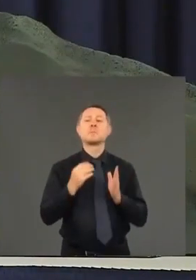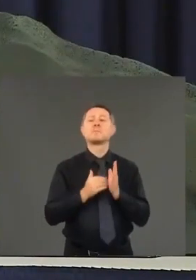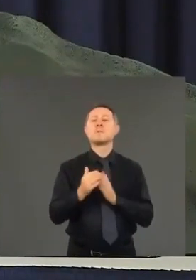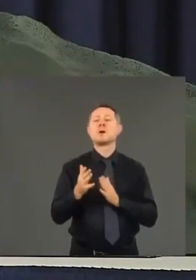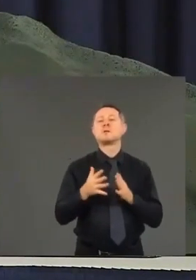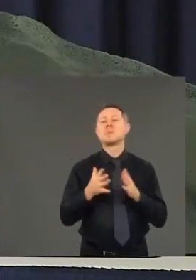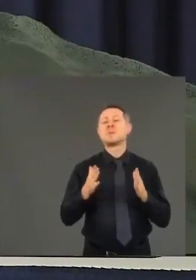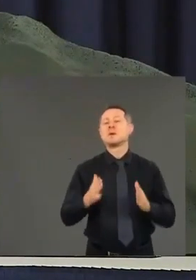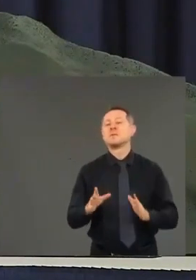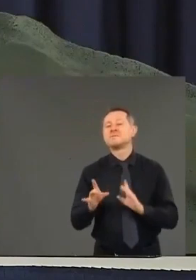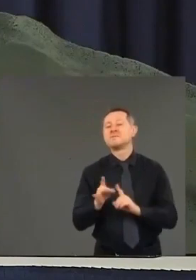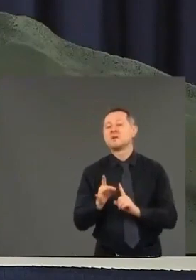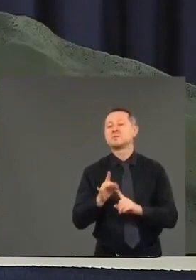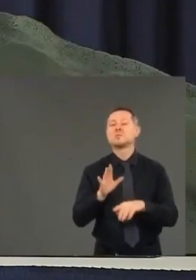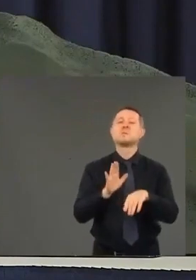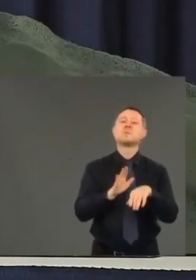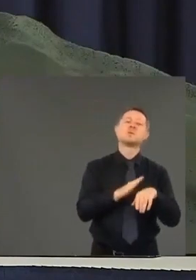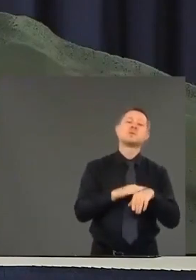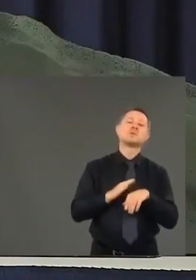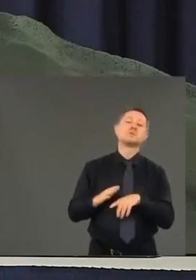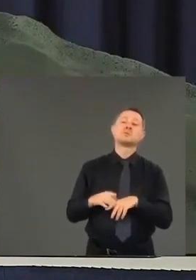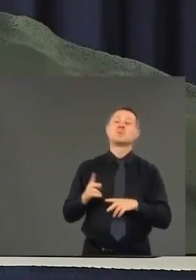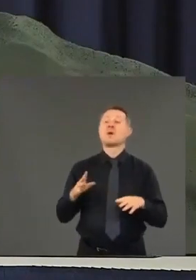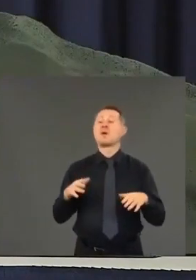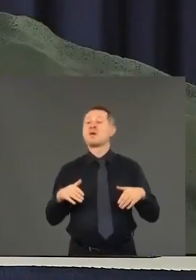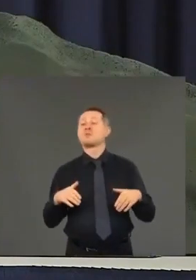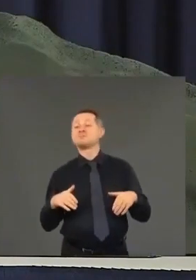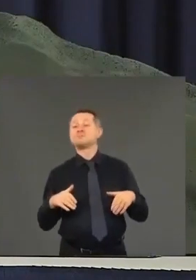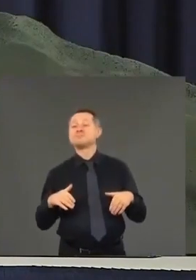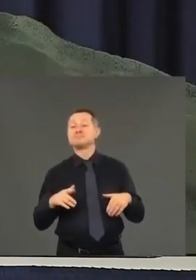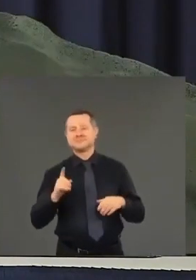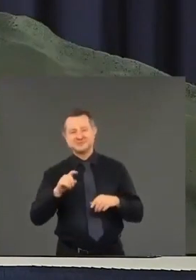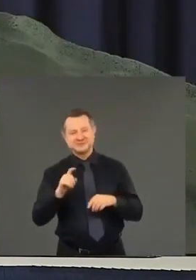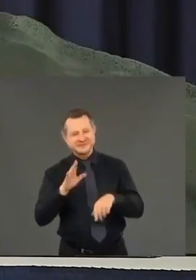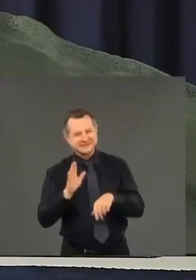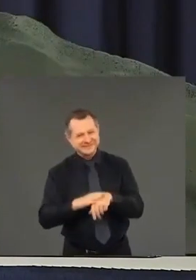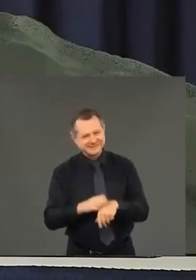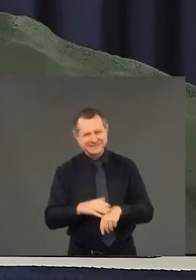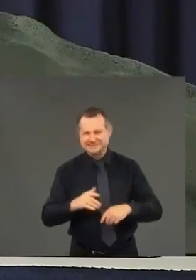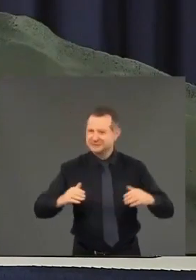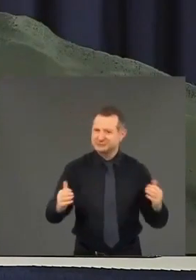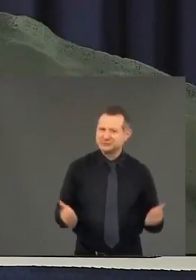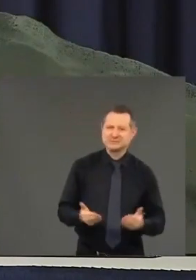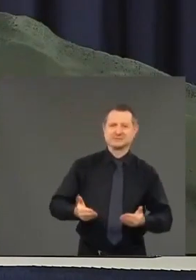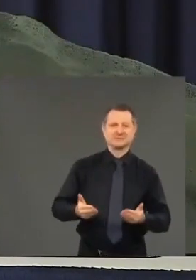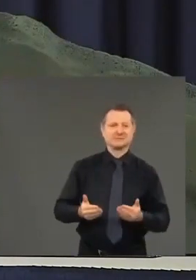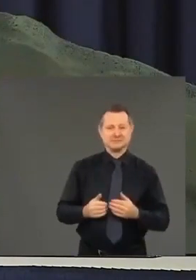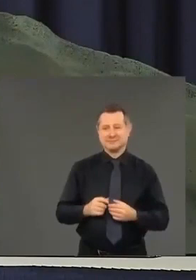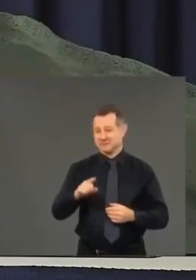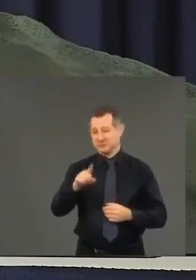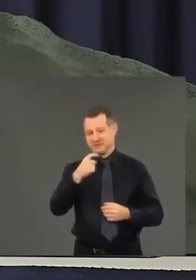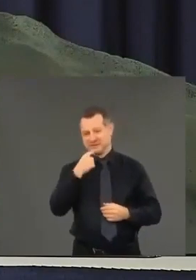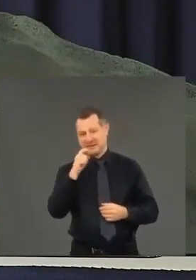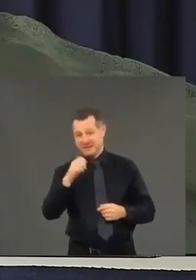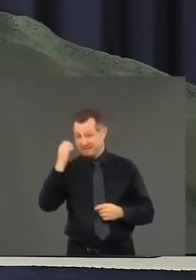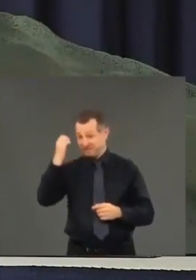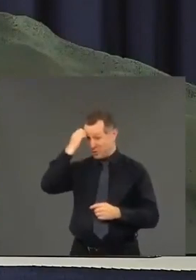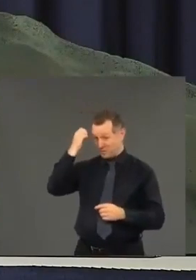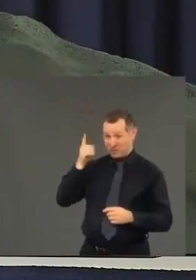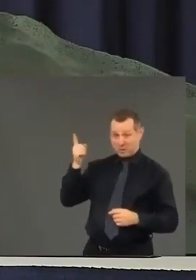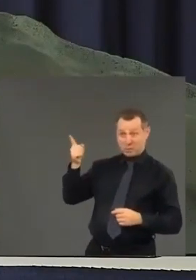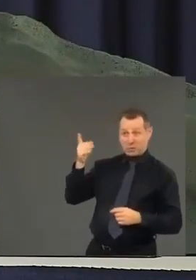should have done something. They should have said the virus was here when it was here. They should have said the virus was in Europe when it was in Europe. Then